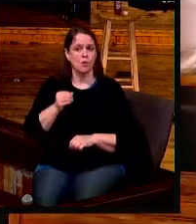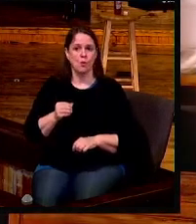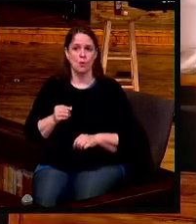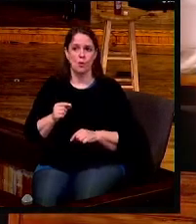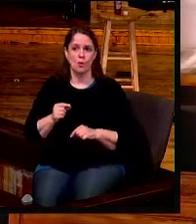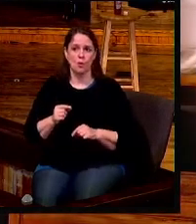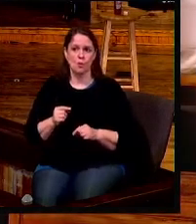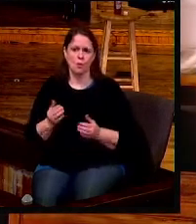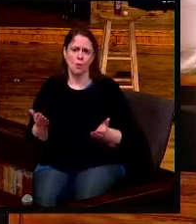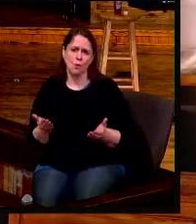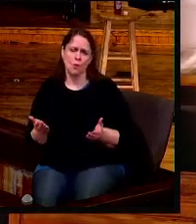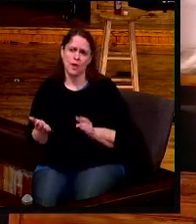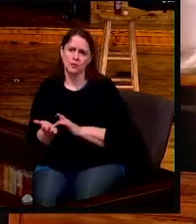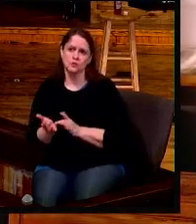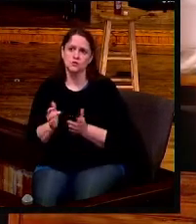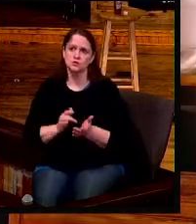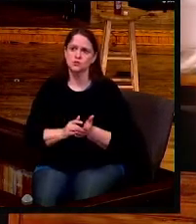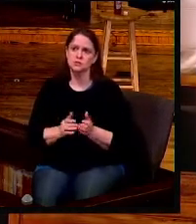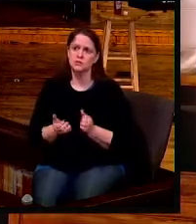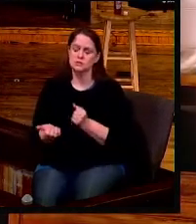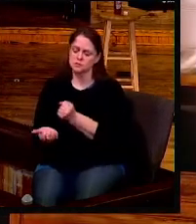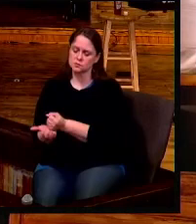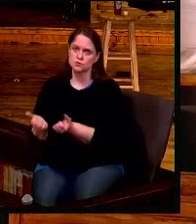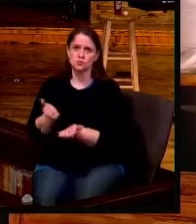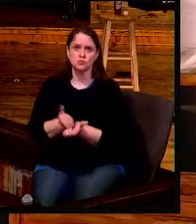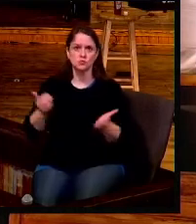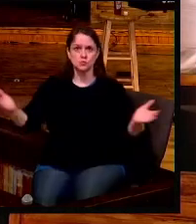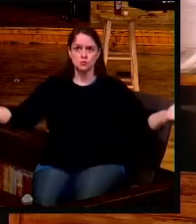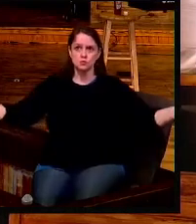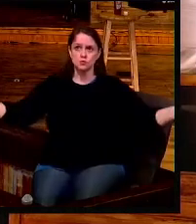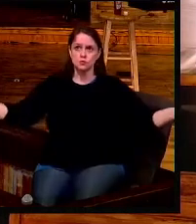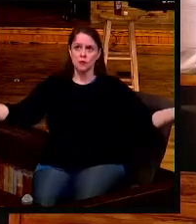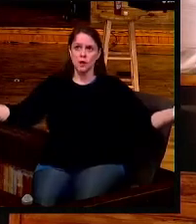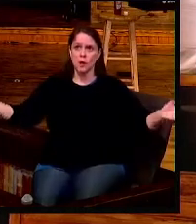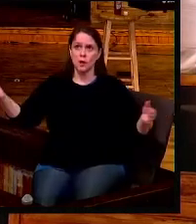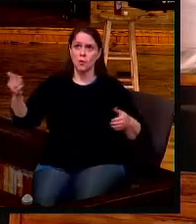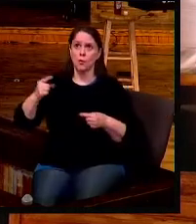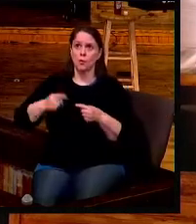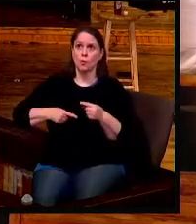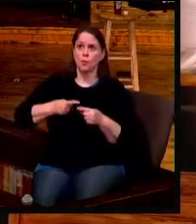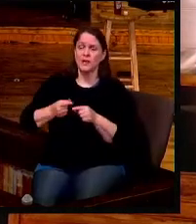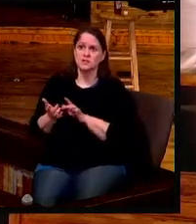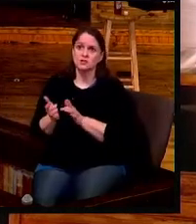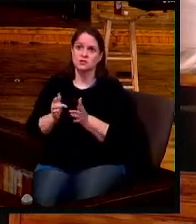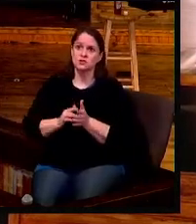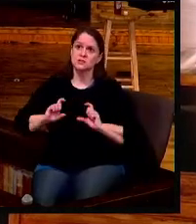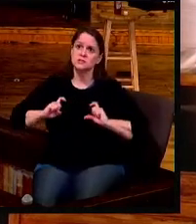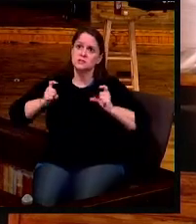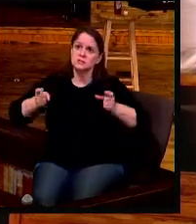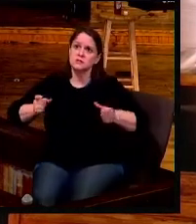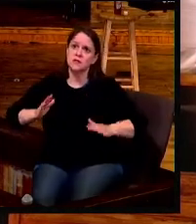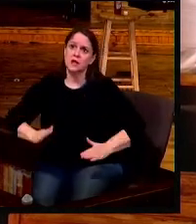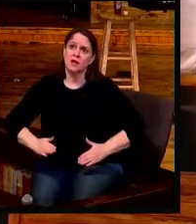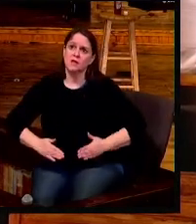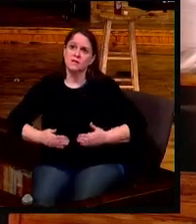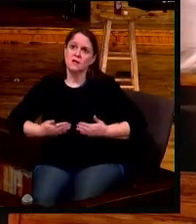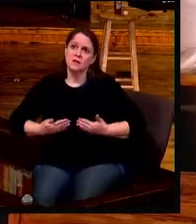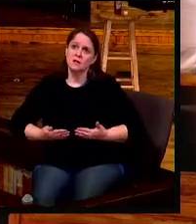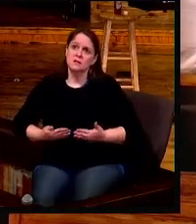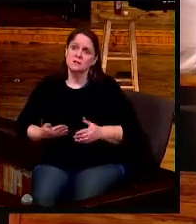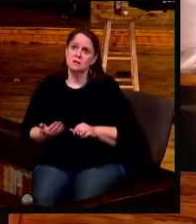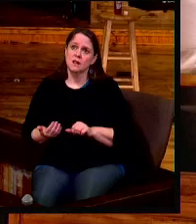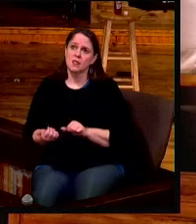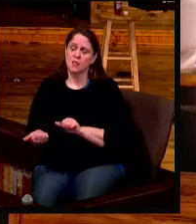the Garden of Gethsemane, where He gave His life voluntarily over to be beaten and crucified for our